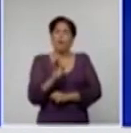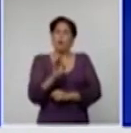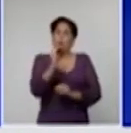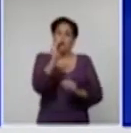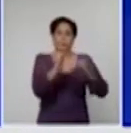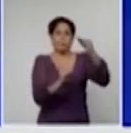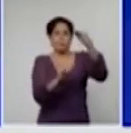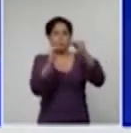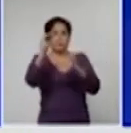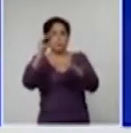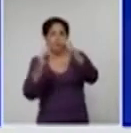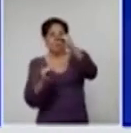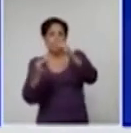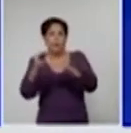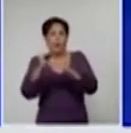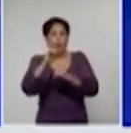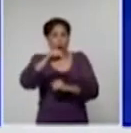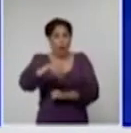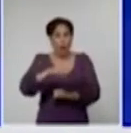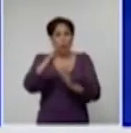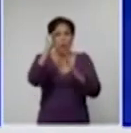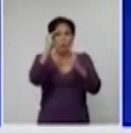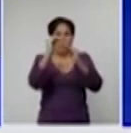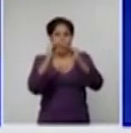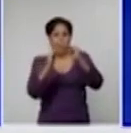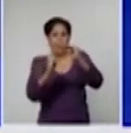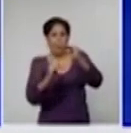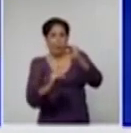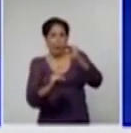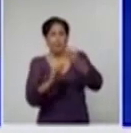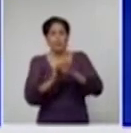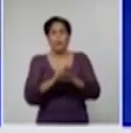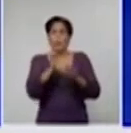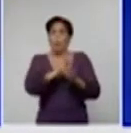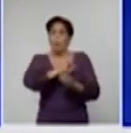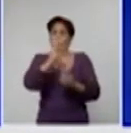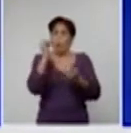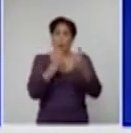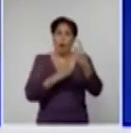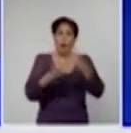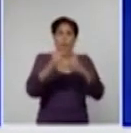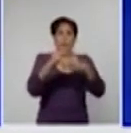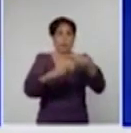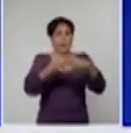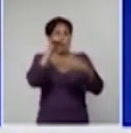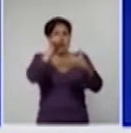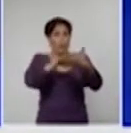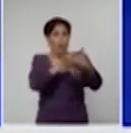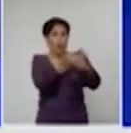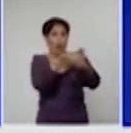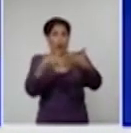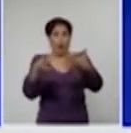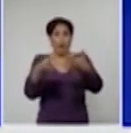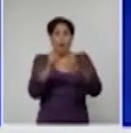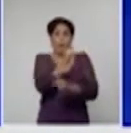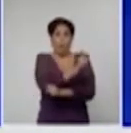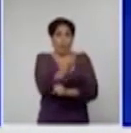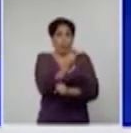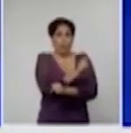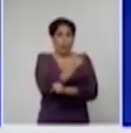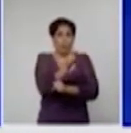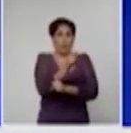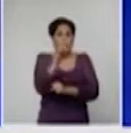and so it helped us trace the lethality. This data is a result. You can